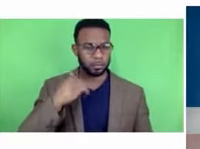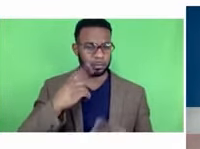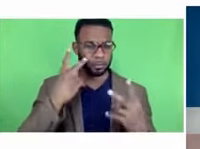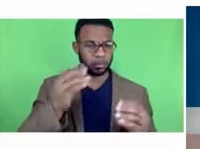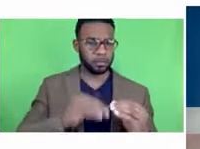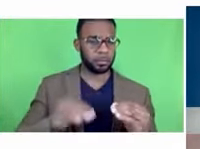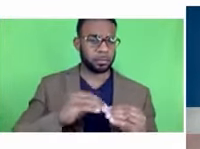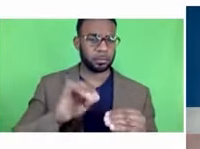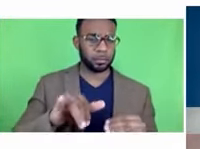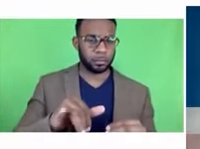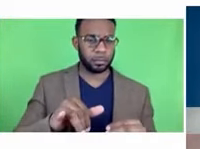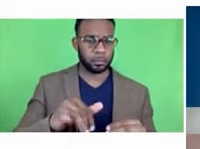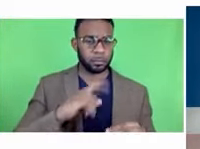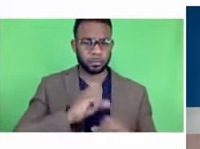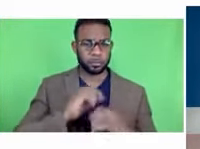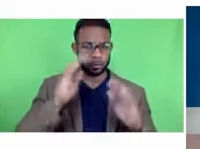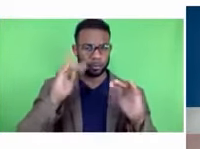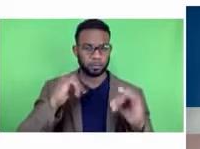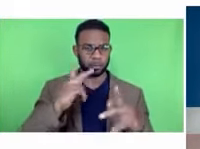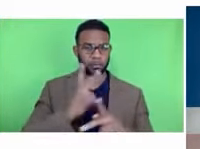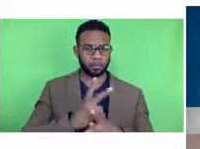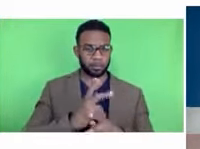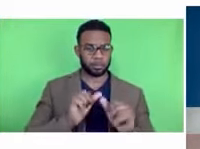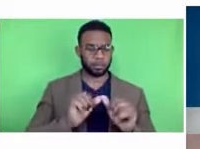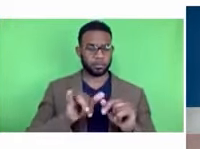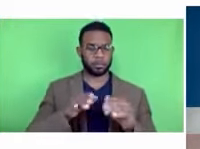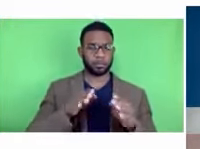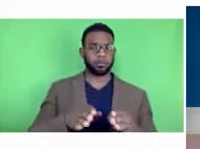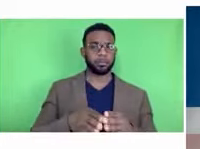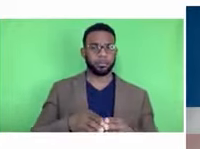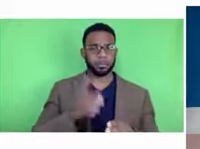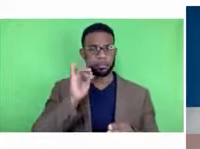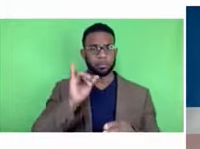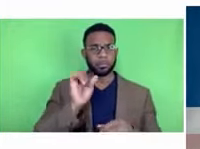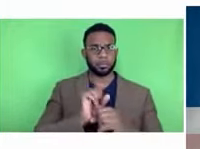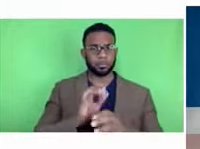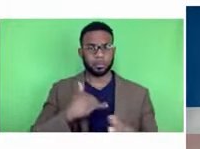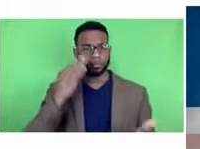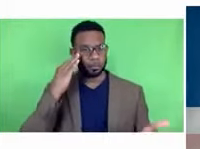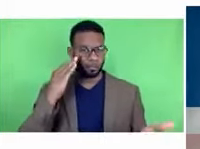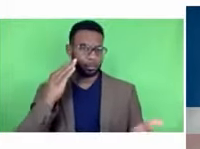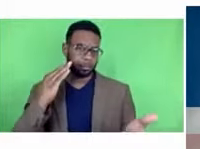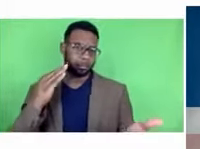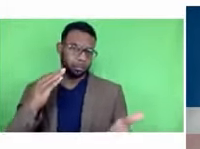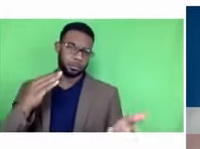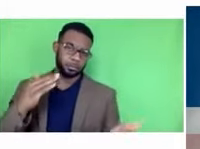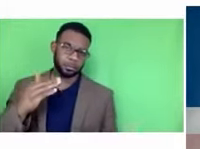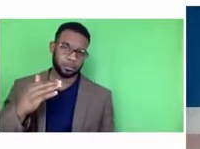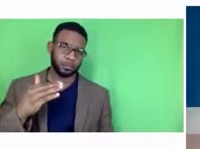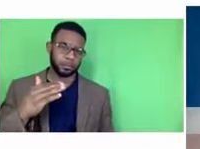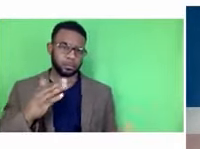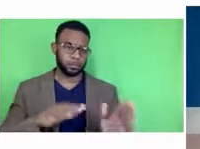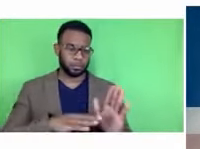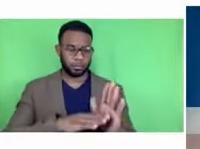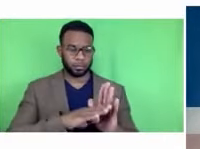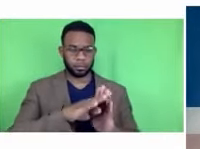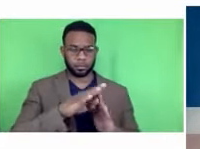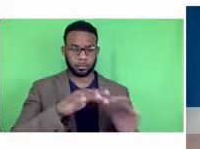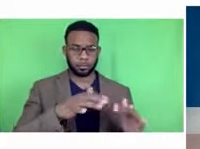more of that. And I really hope that we keep going in that direction in terms of the employers. I know it's an upward battle, and I